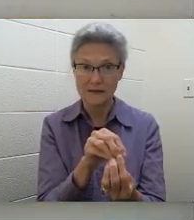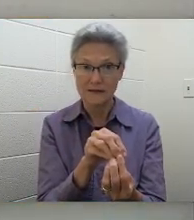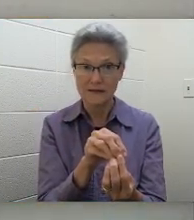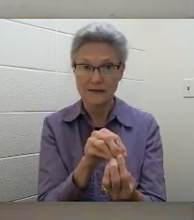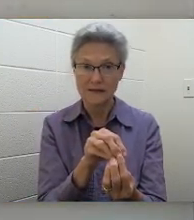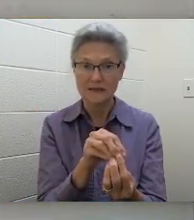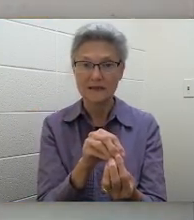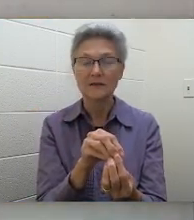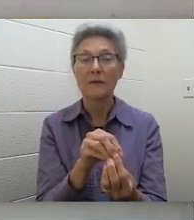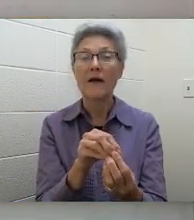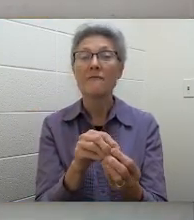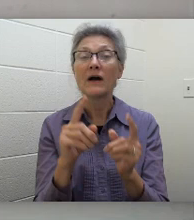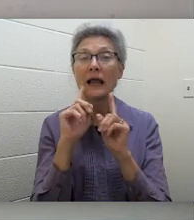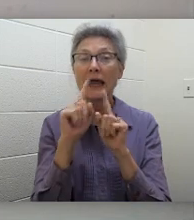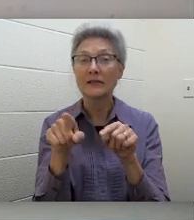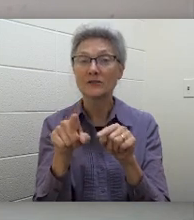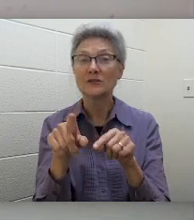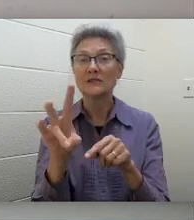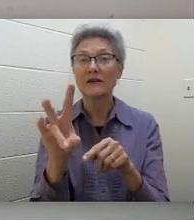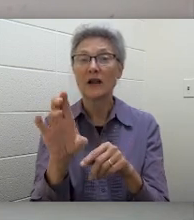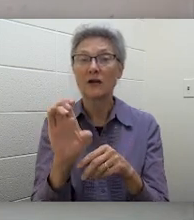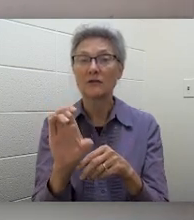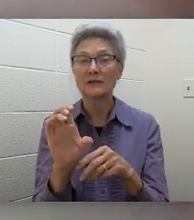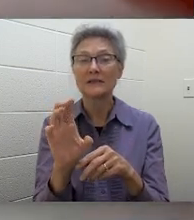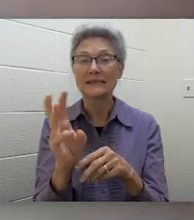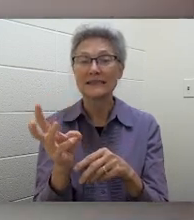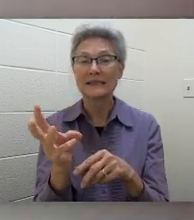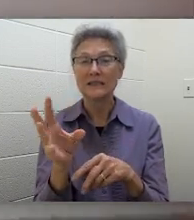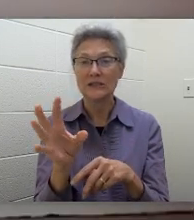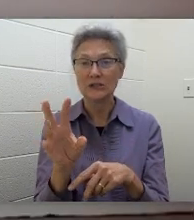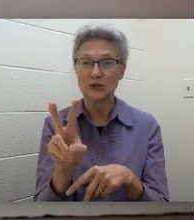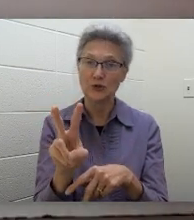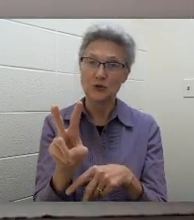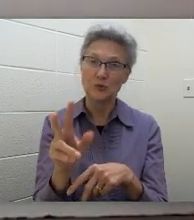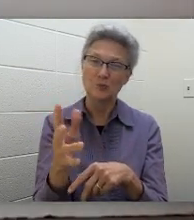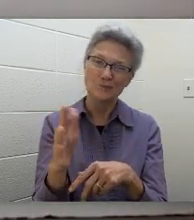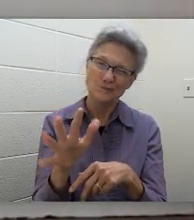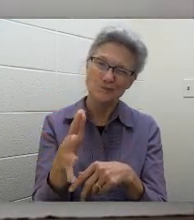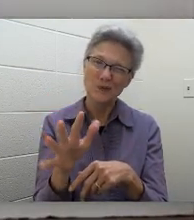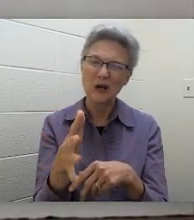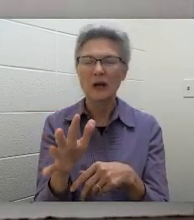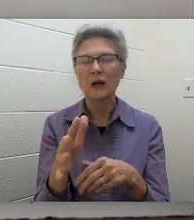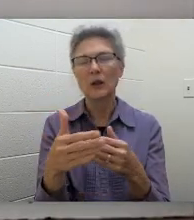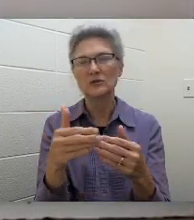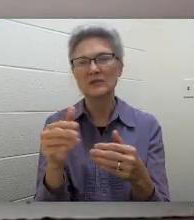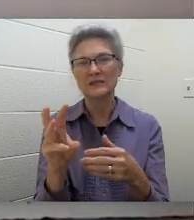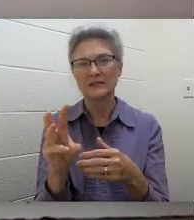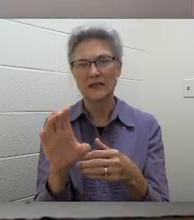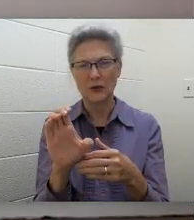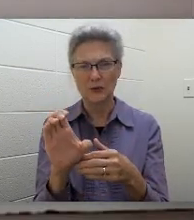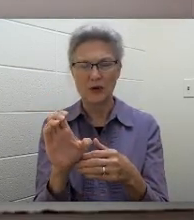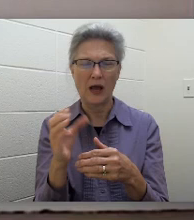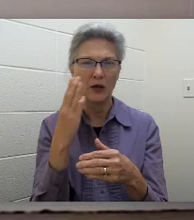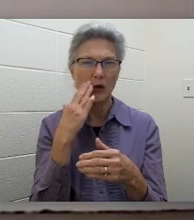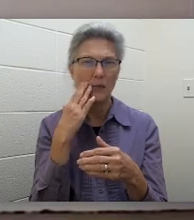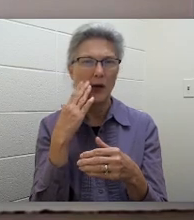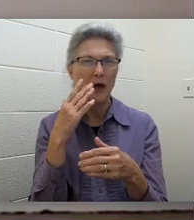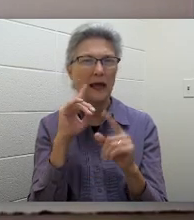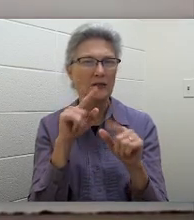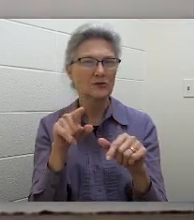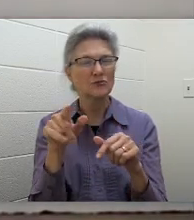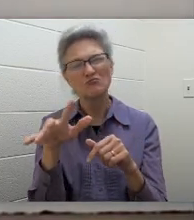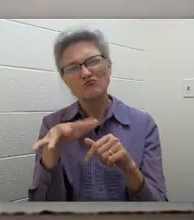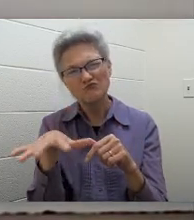to get my final answer of 762, which is close to 600, so I know my answer is